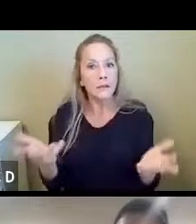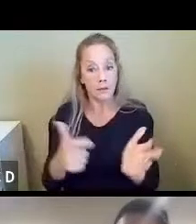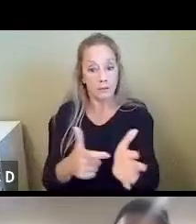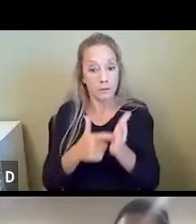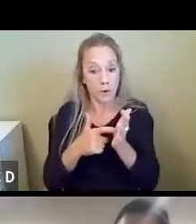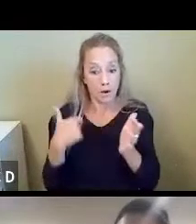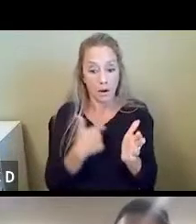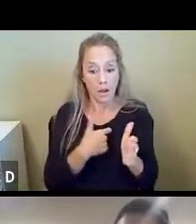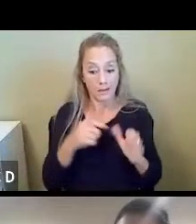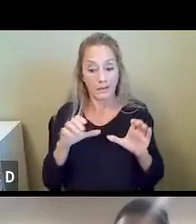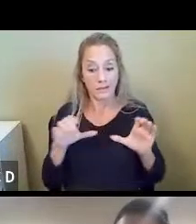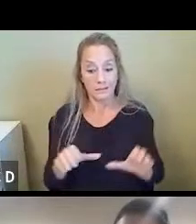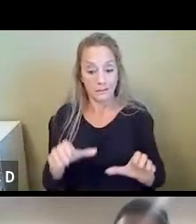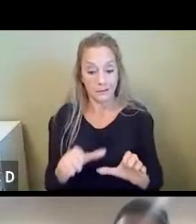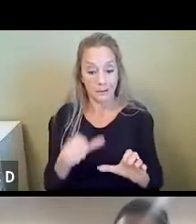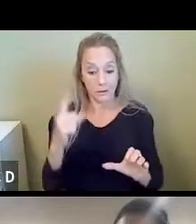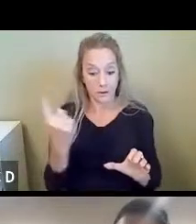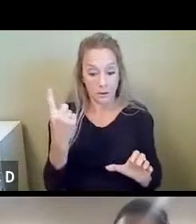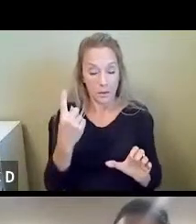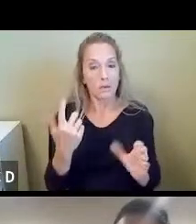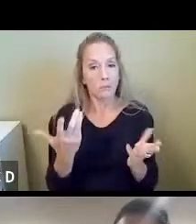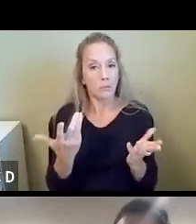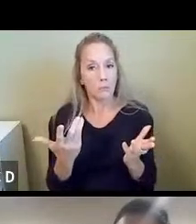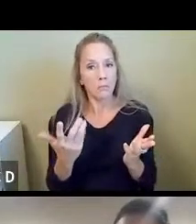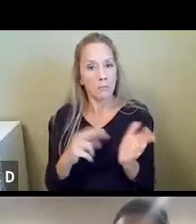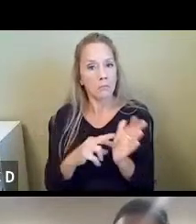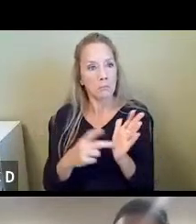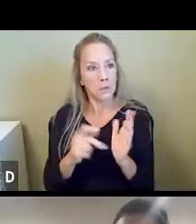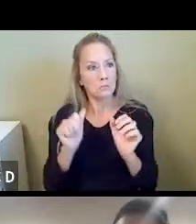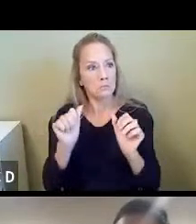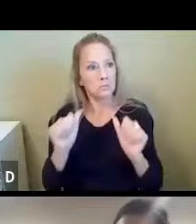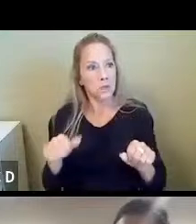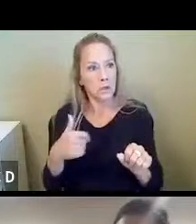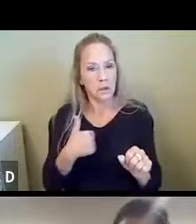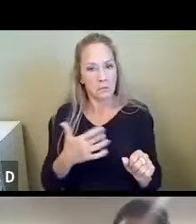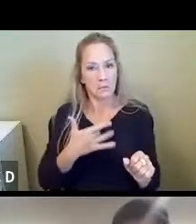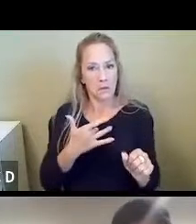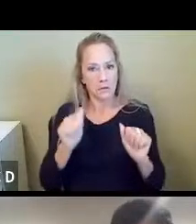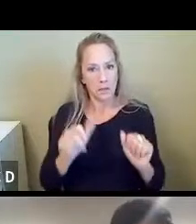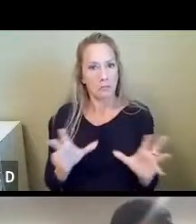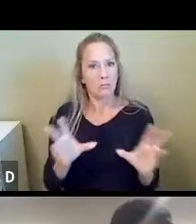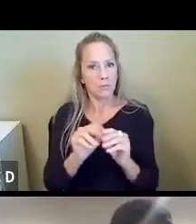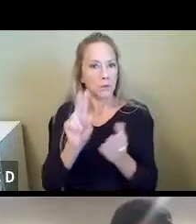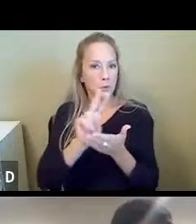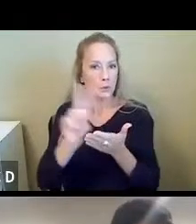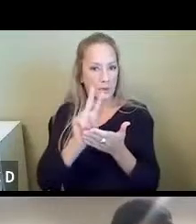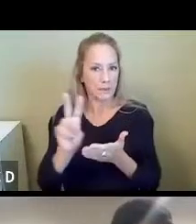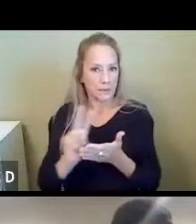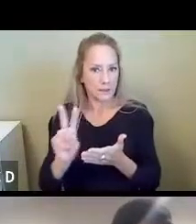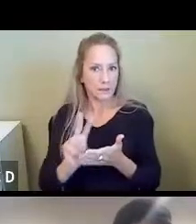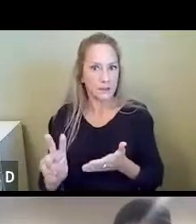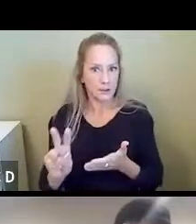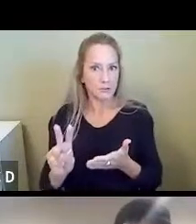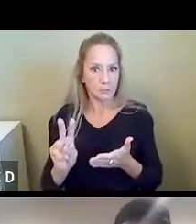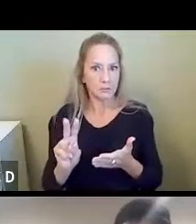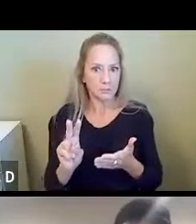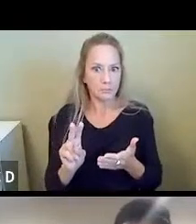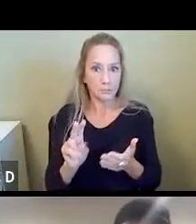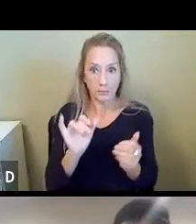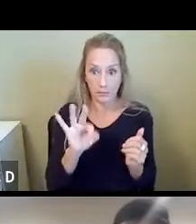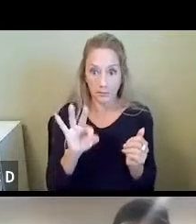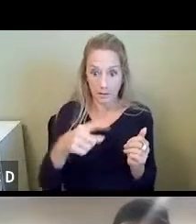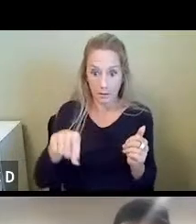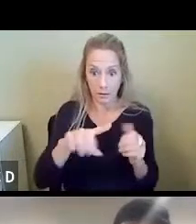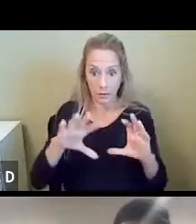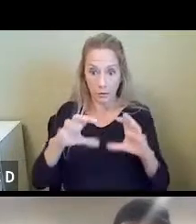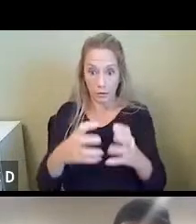require action, I think, can be viewed at 2 week intervals. And so, I mean, if the group still